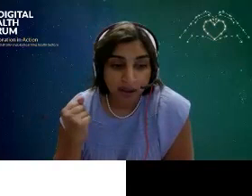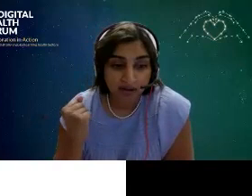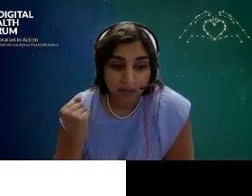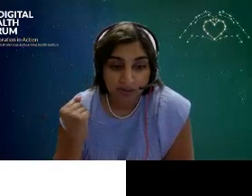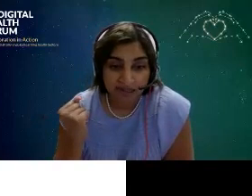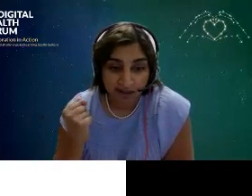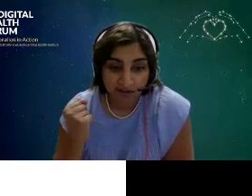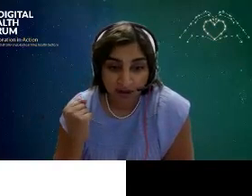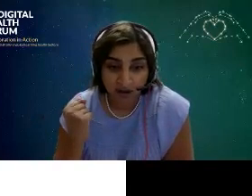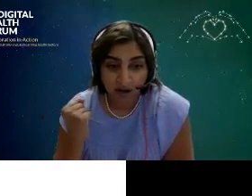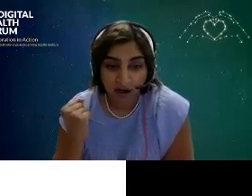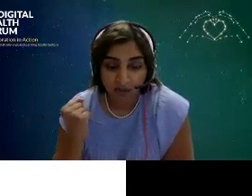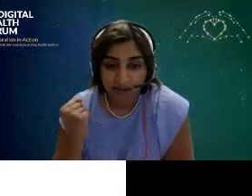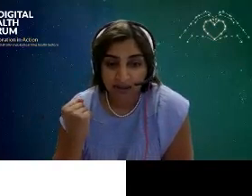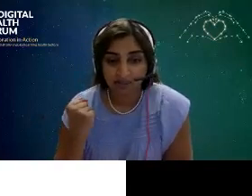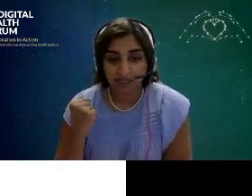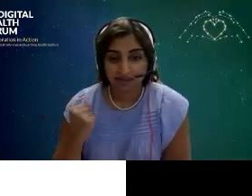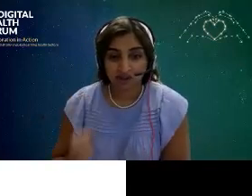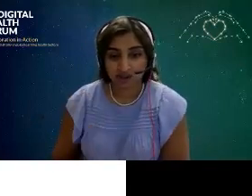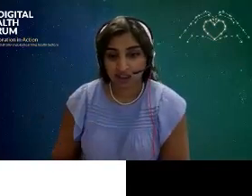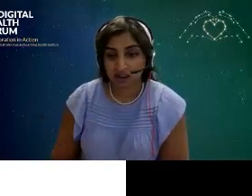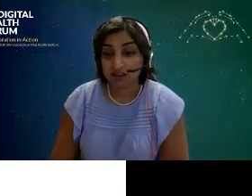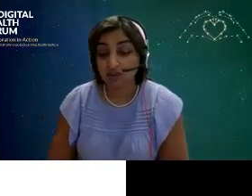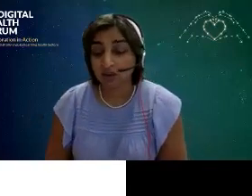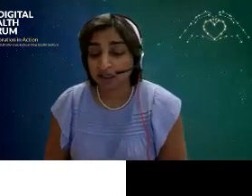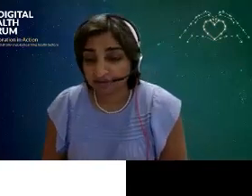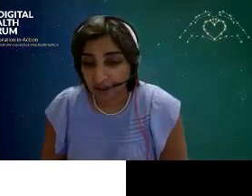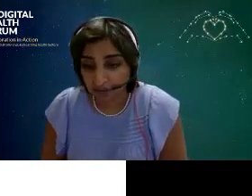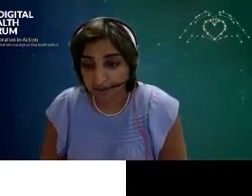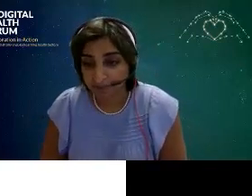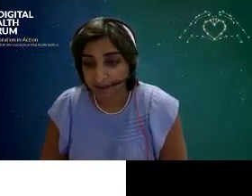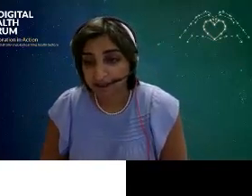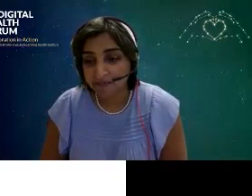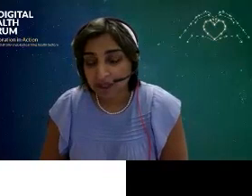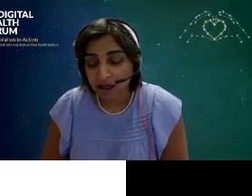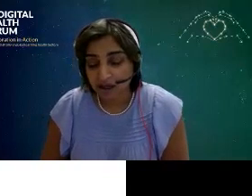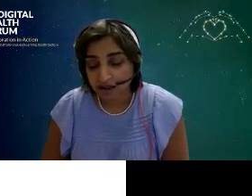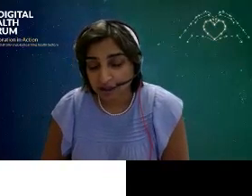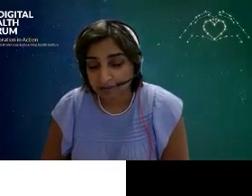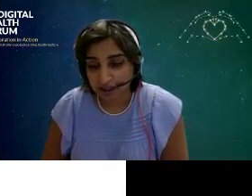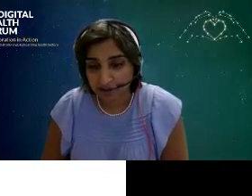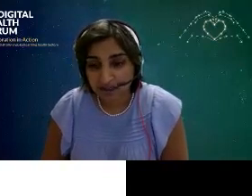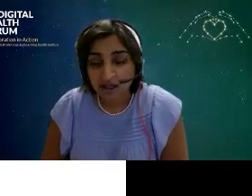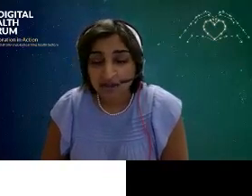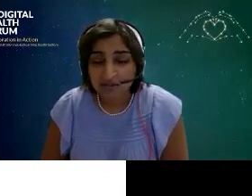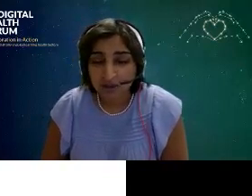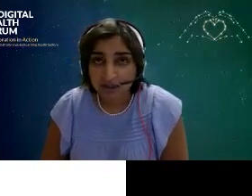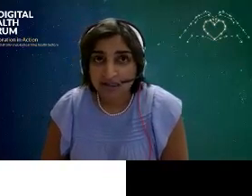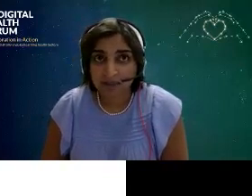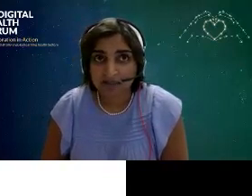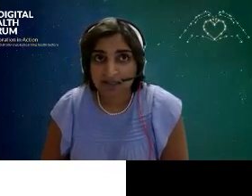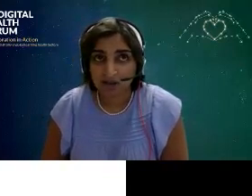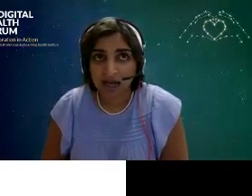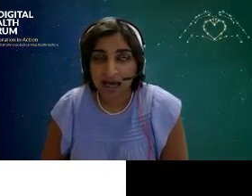out that 23% of our weekly message check-ins required follow-up by healthcare providers. And that